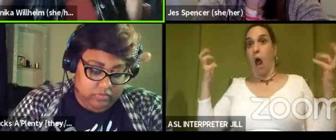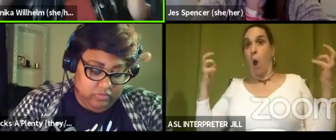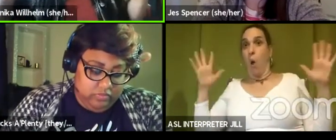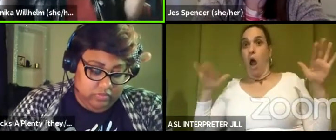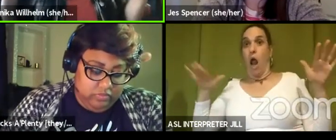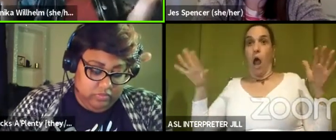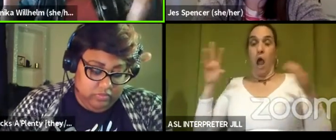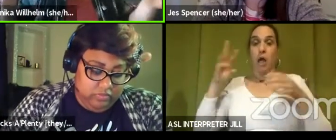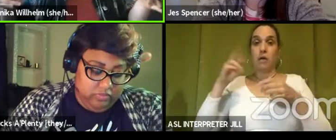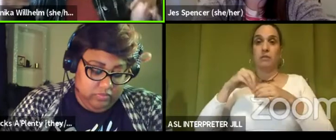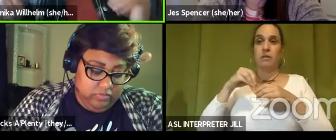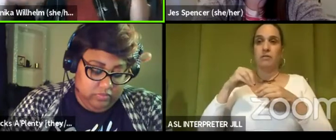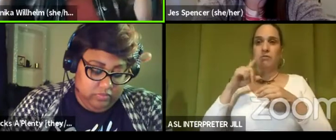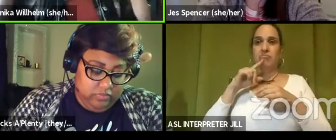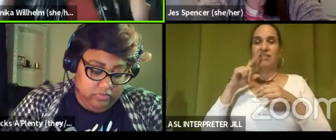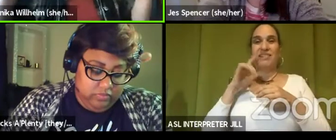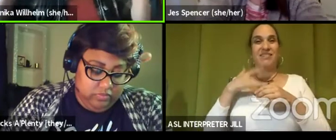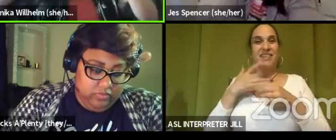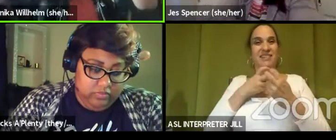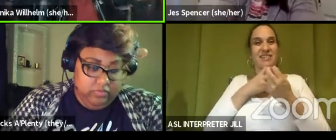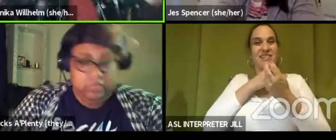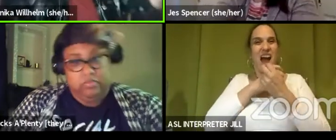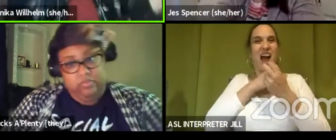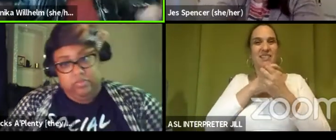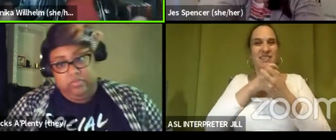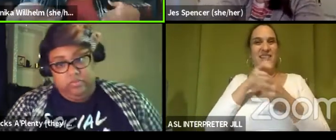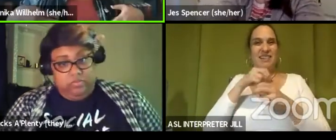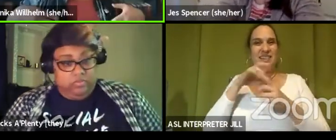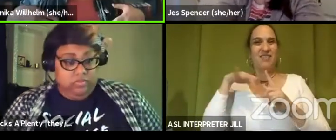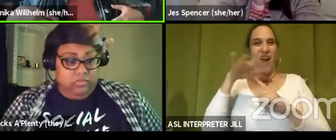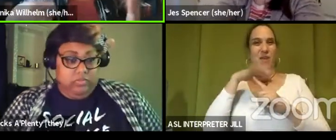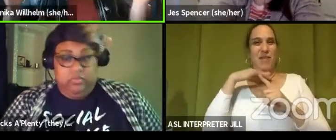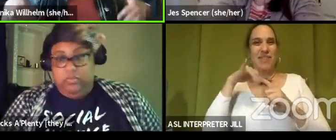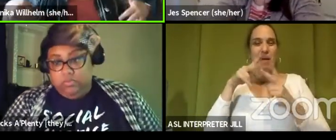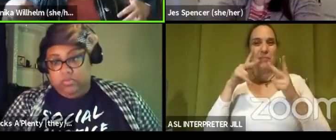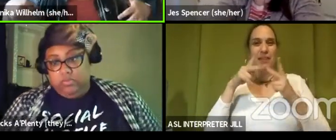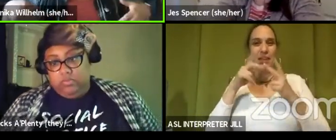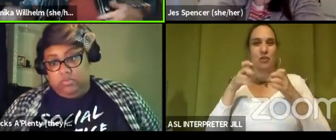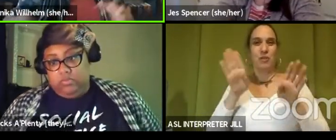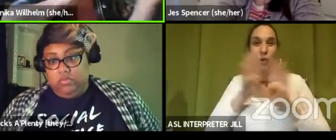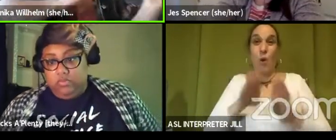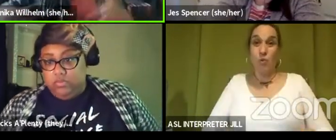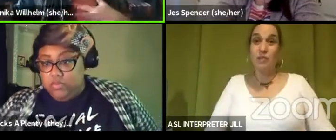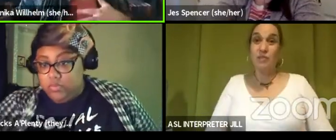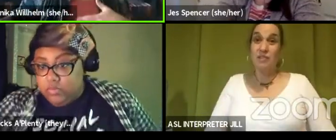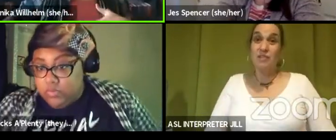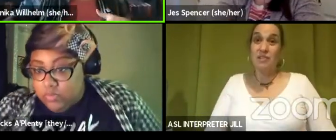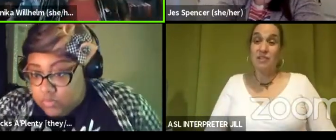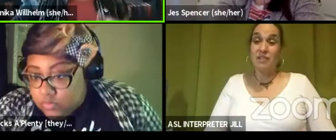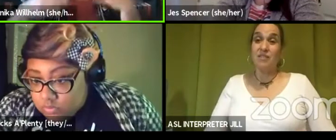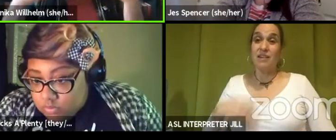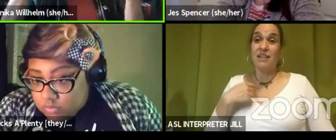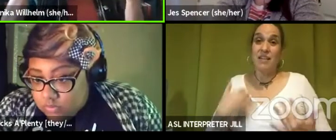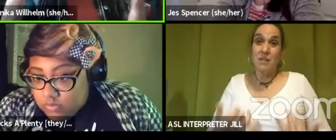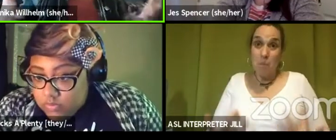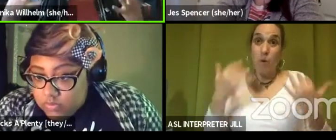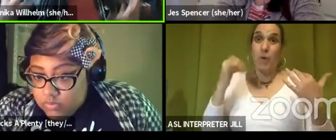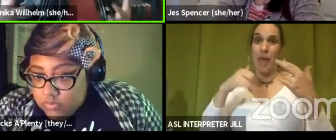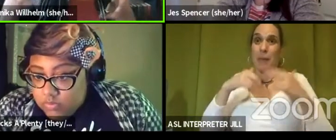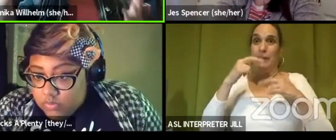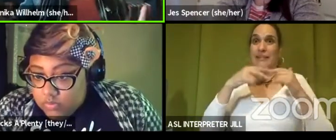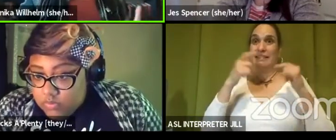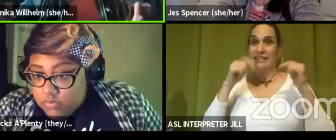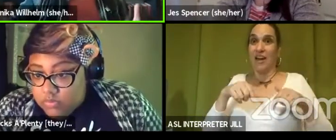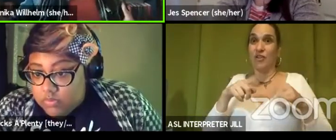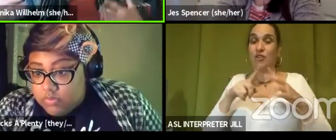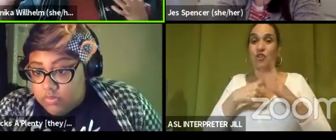ooh, it is so toxic in here that like this place should just be shut down is what needs to happen at this point. We need to burn it all down and start over. But if you have an